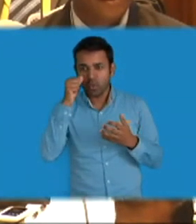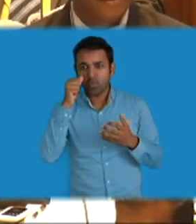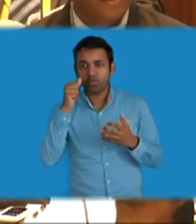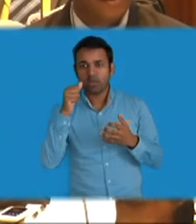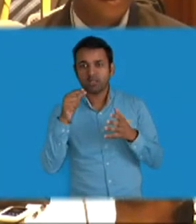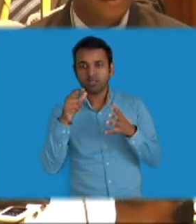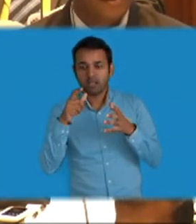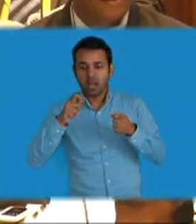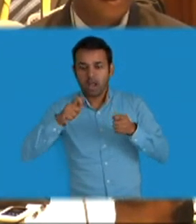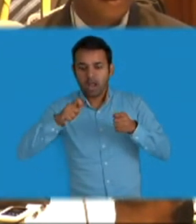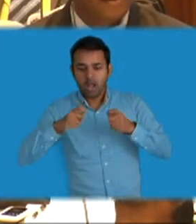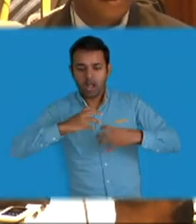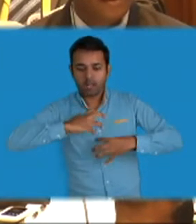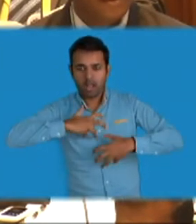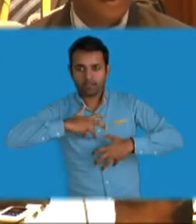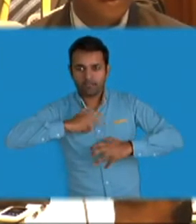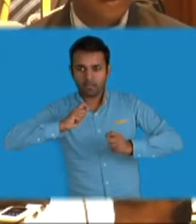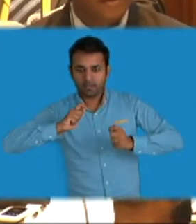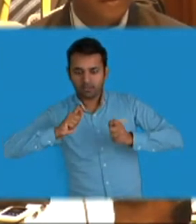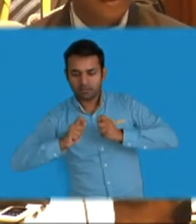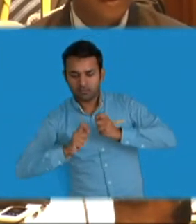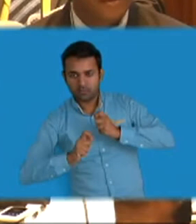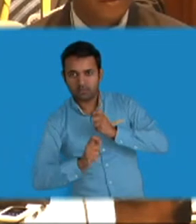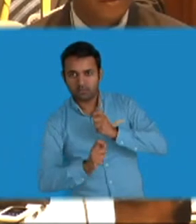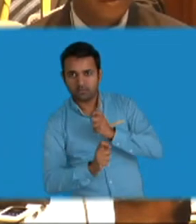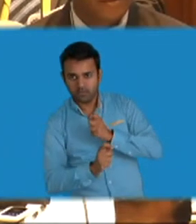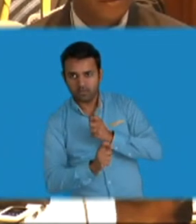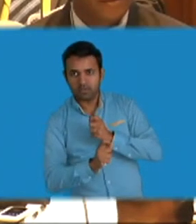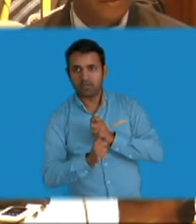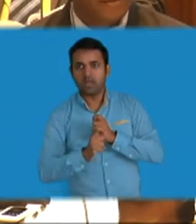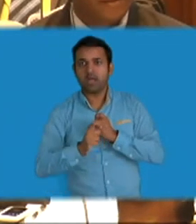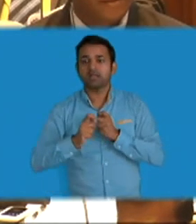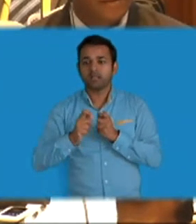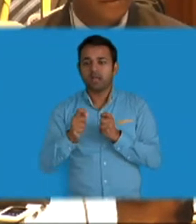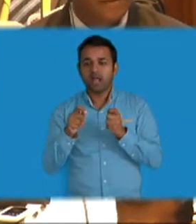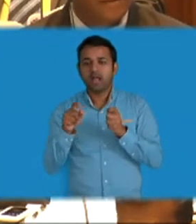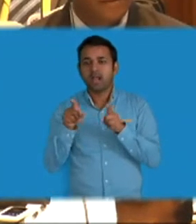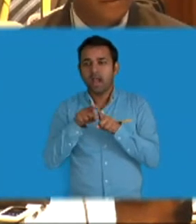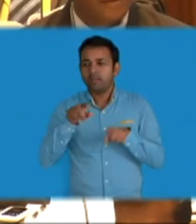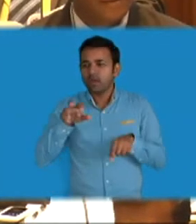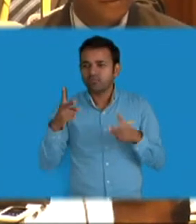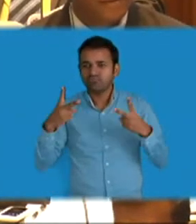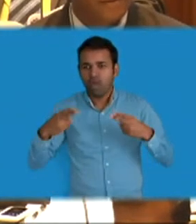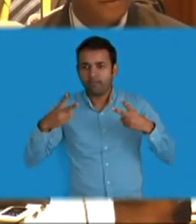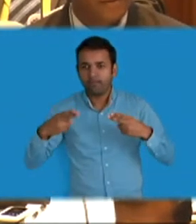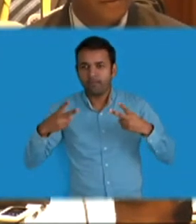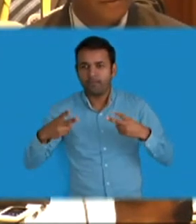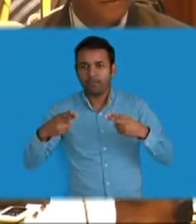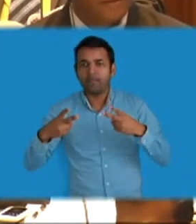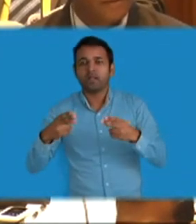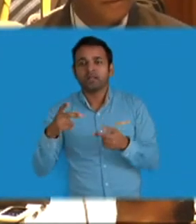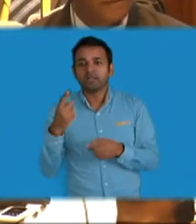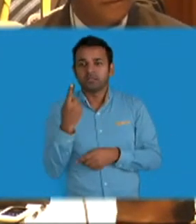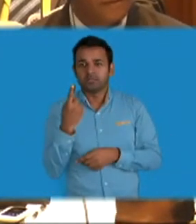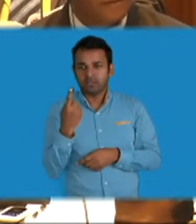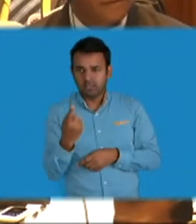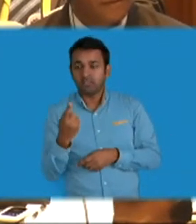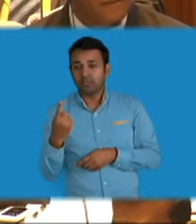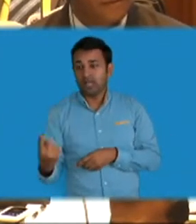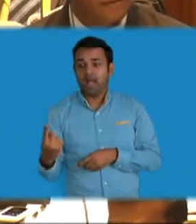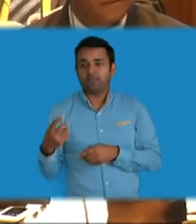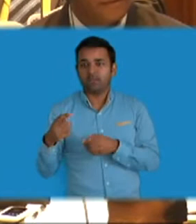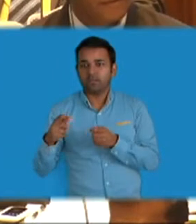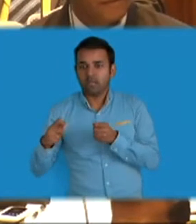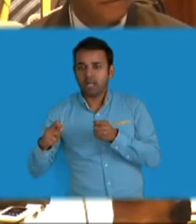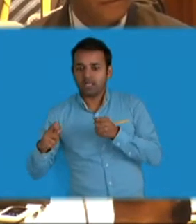its own natural habitation and adaptation. And it is very sad because the other side